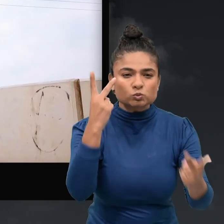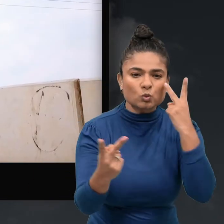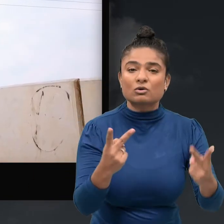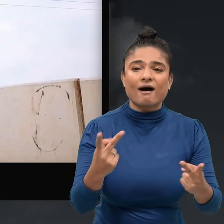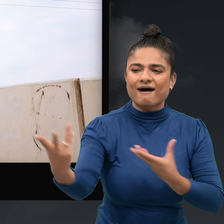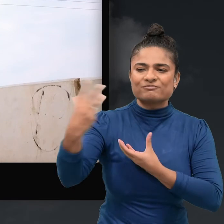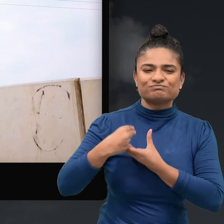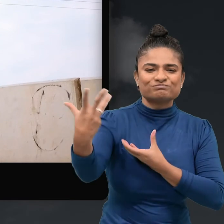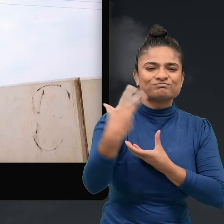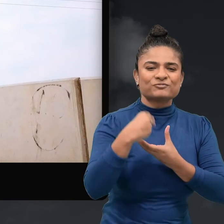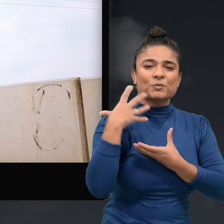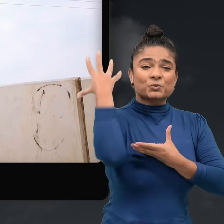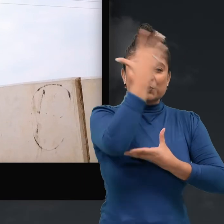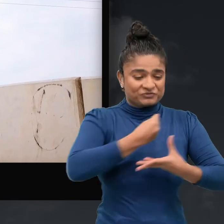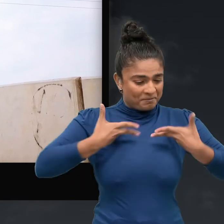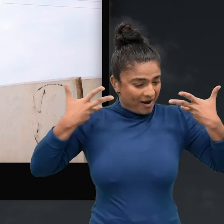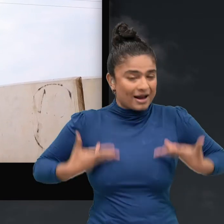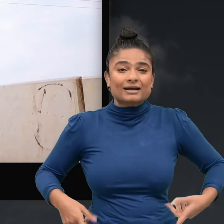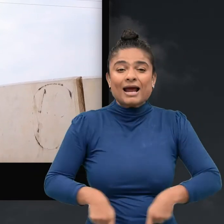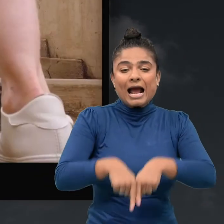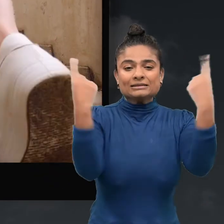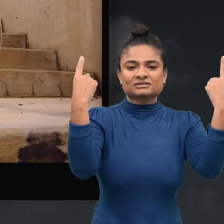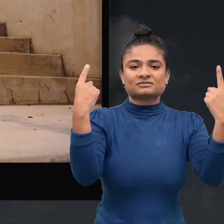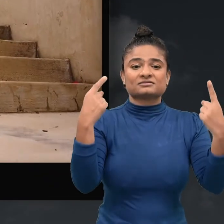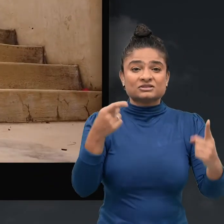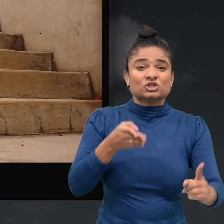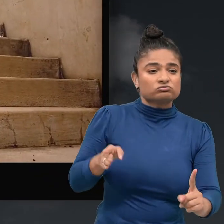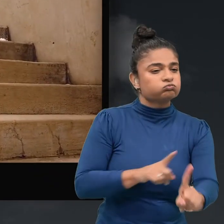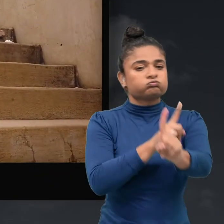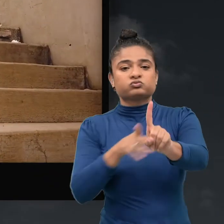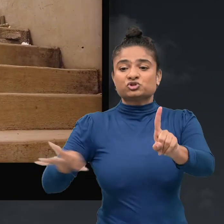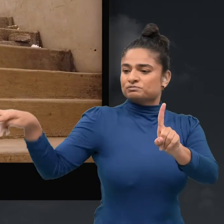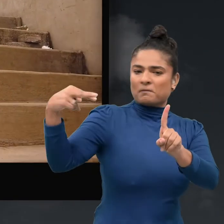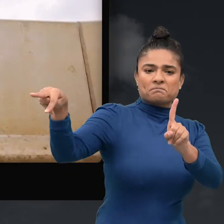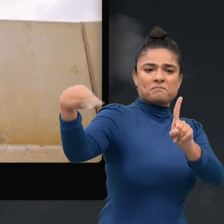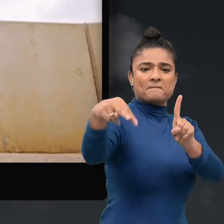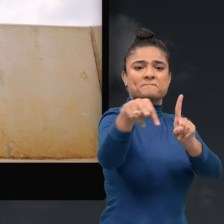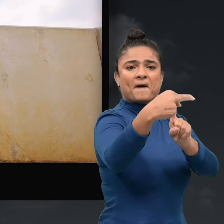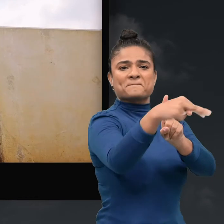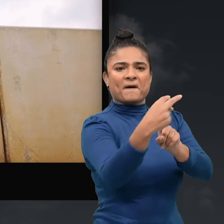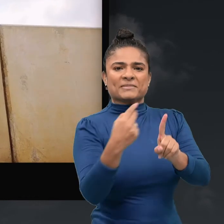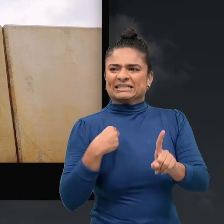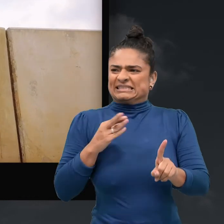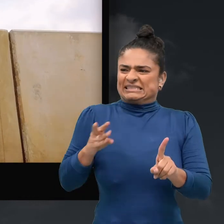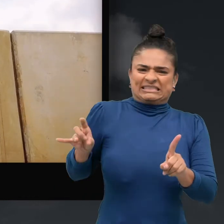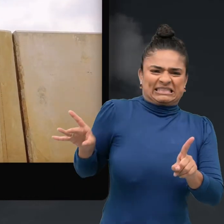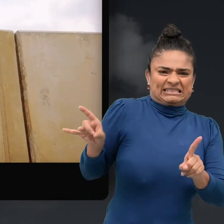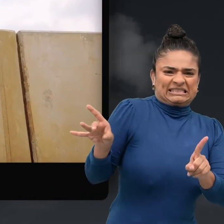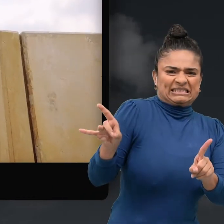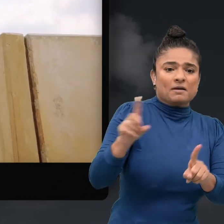saw and realized that my rare beauty and attention that I cause in these streets rub you up the